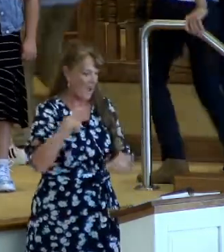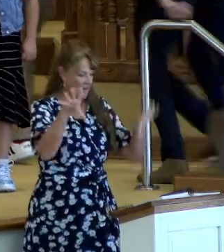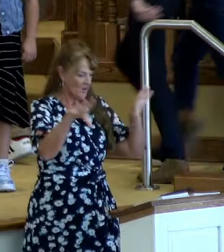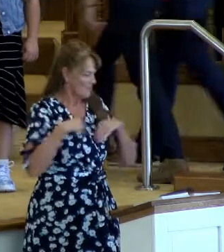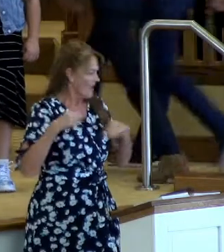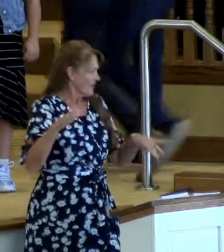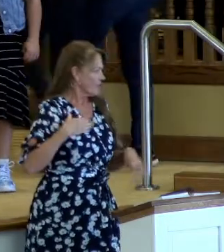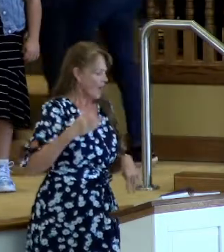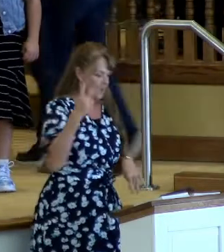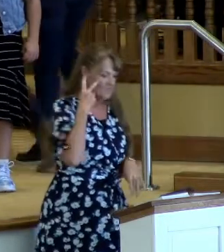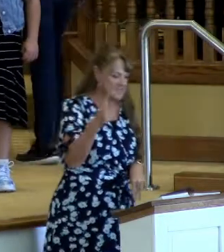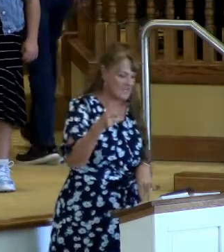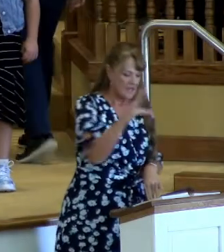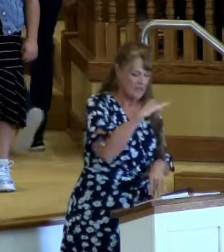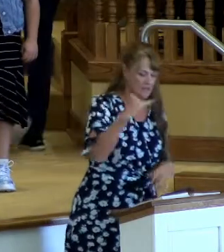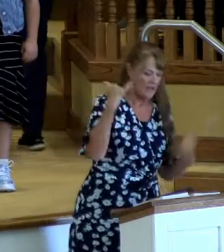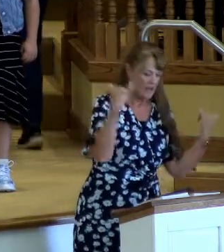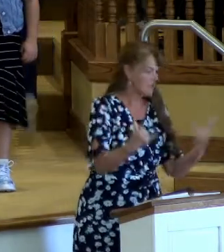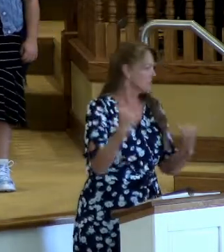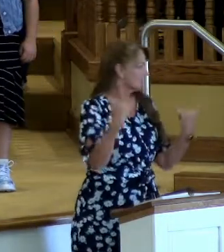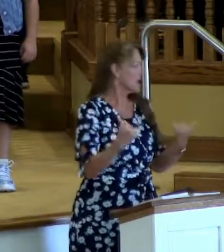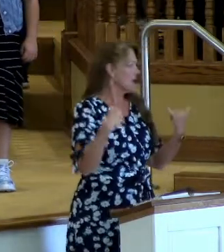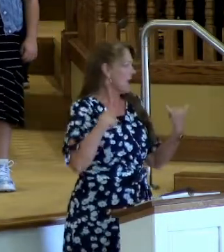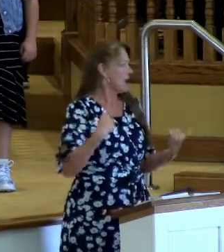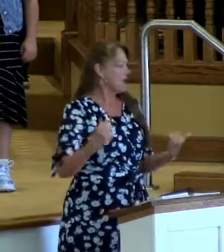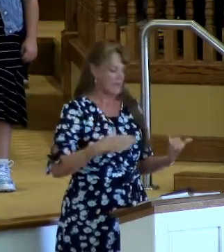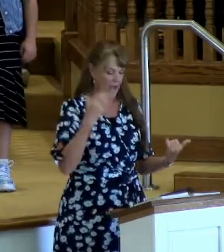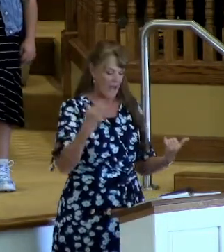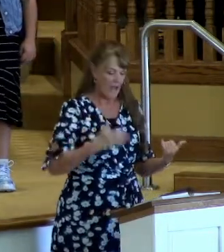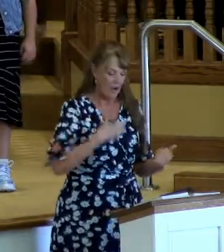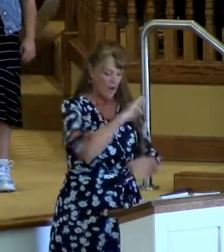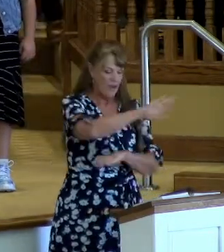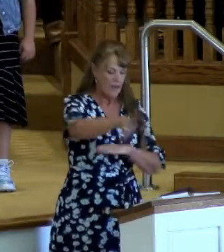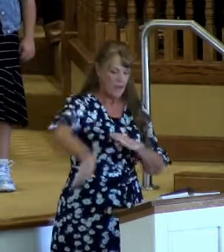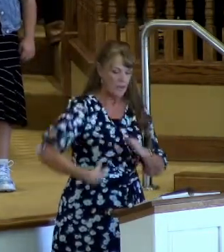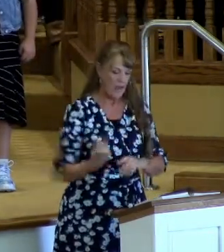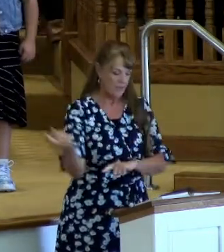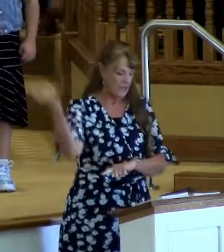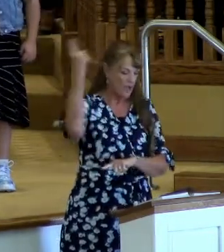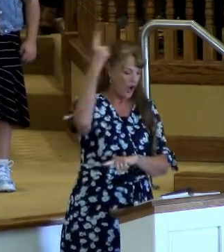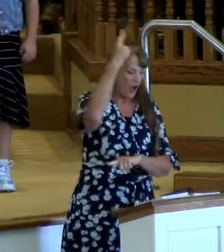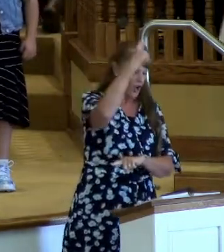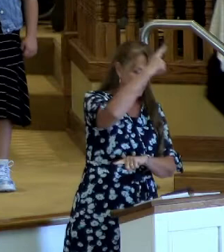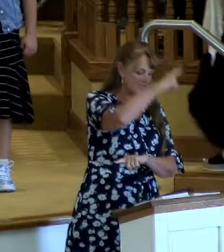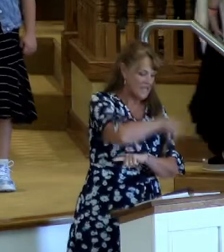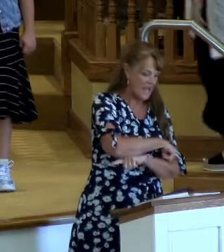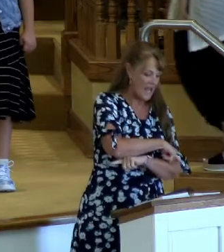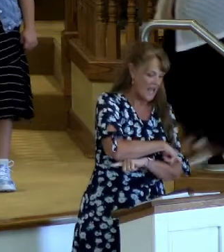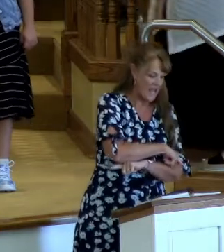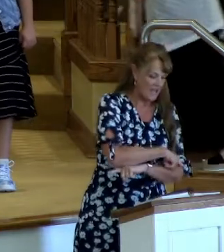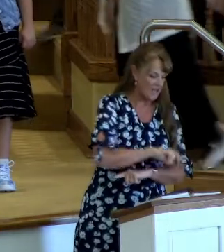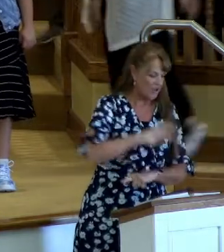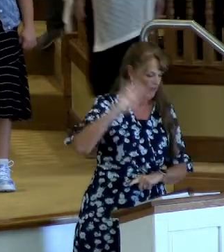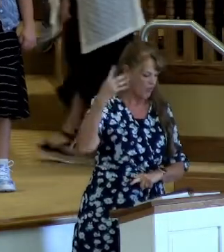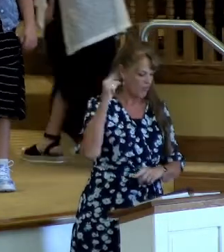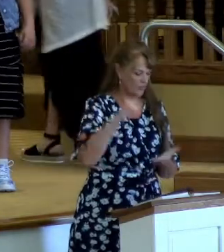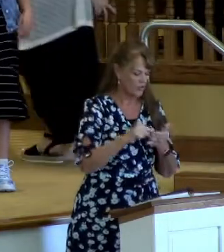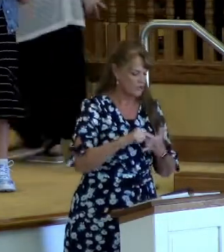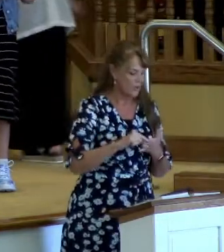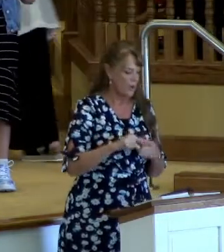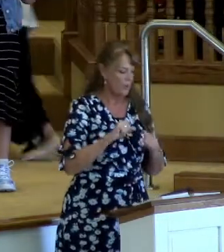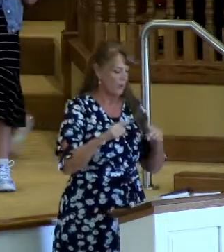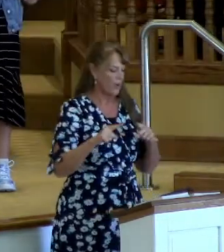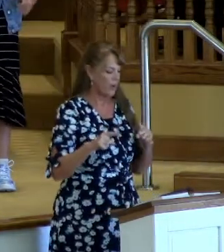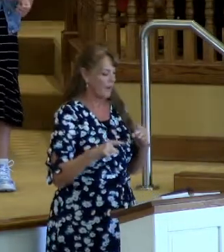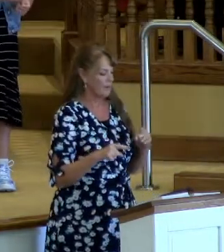there by faith I received my sight, and now I am happy. Fourth verse.